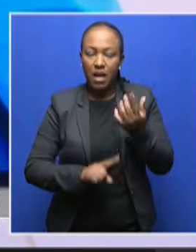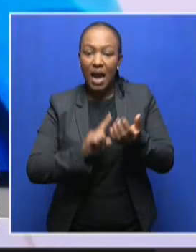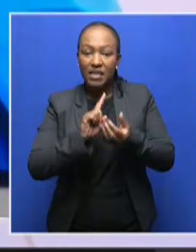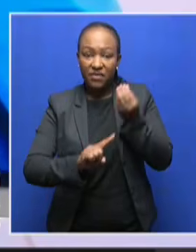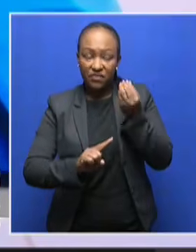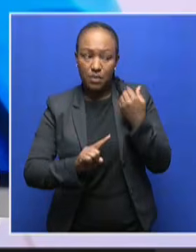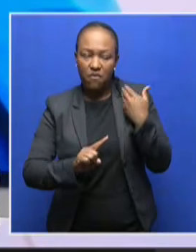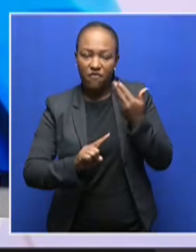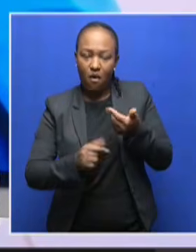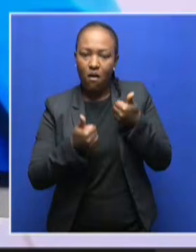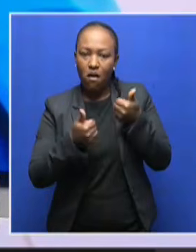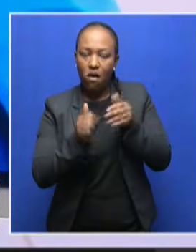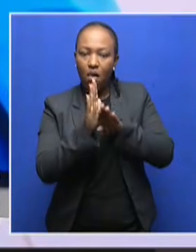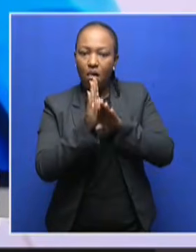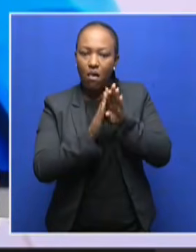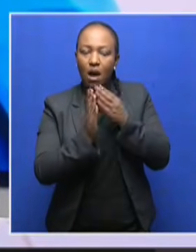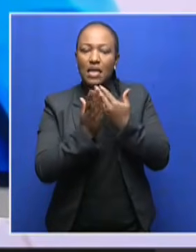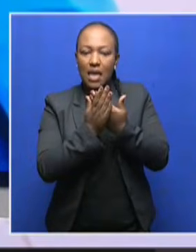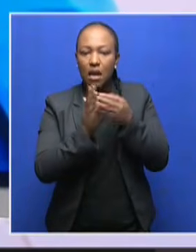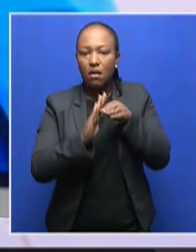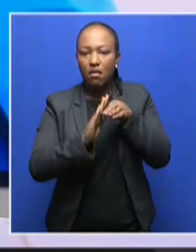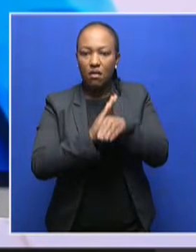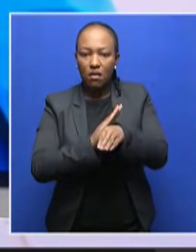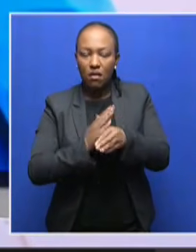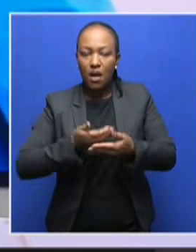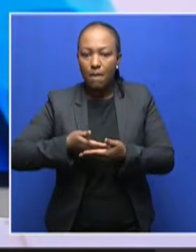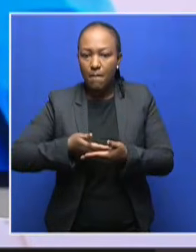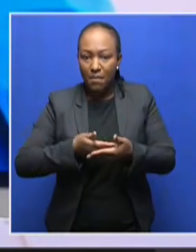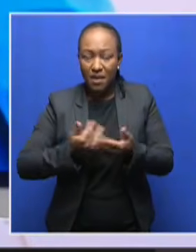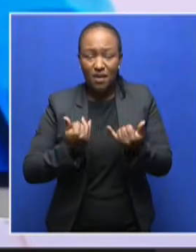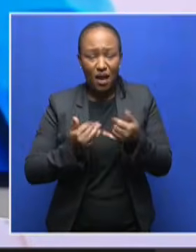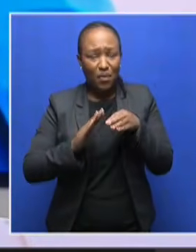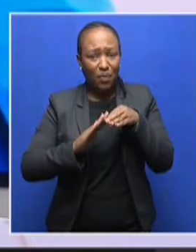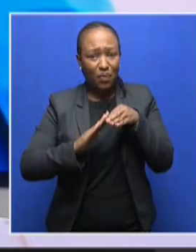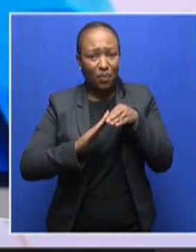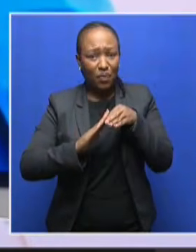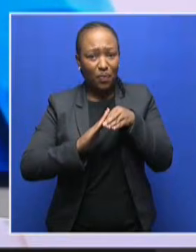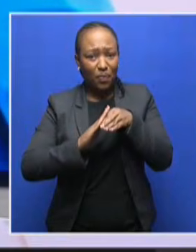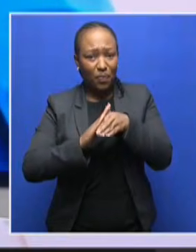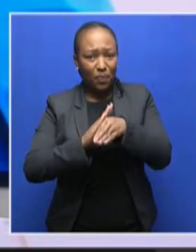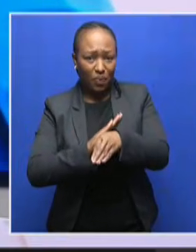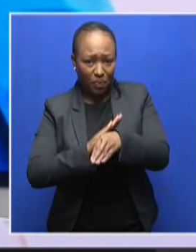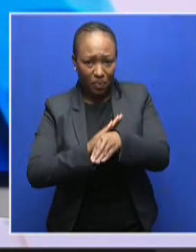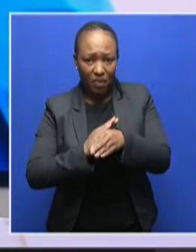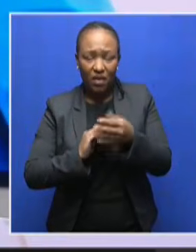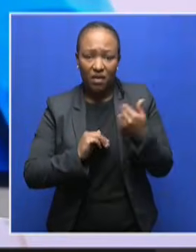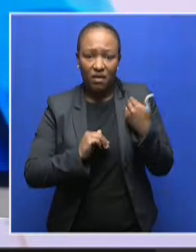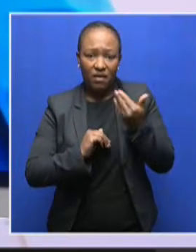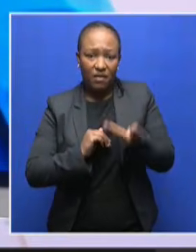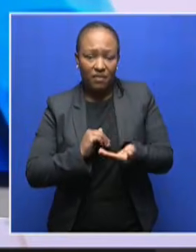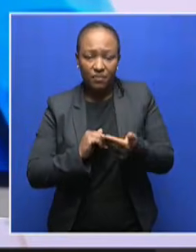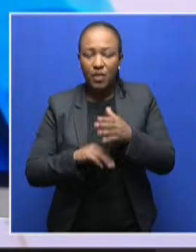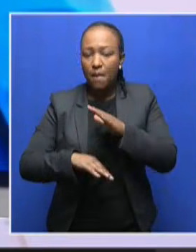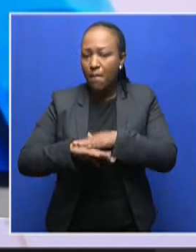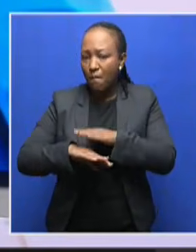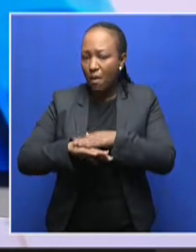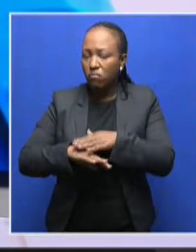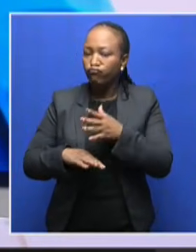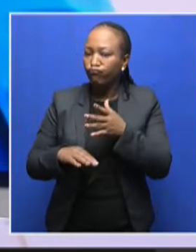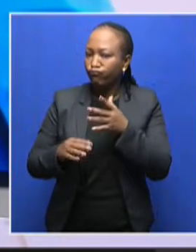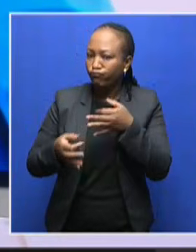of infants receiving no vaccination at all has now risen dramatically over the past decade. Now, to help us discuss